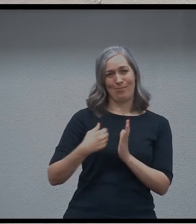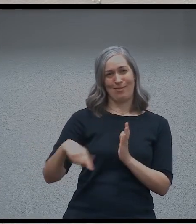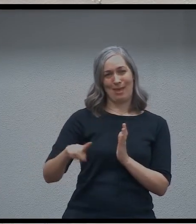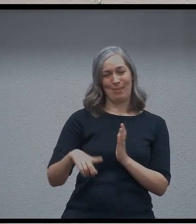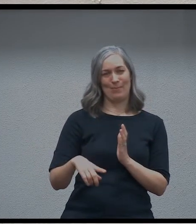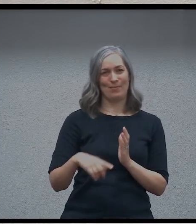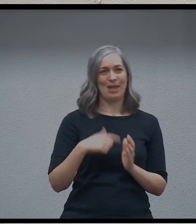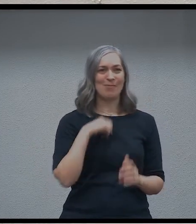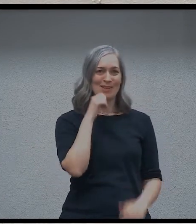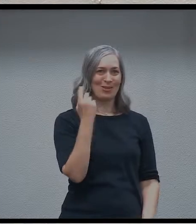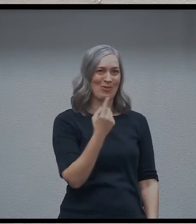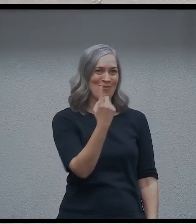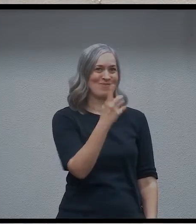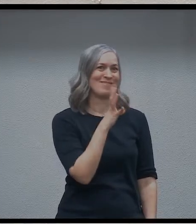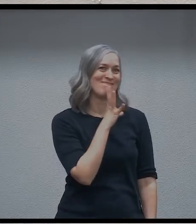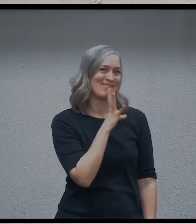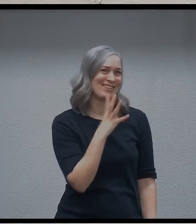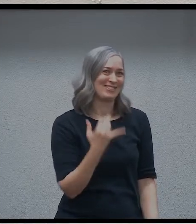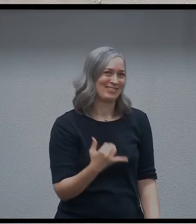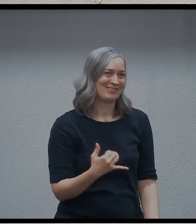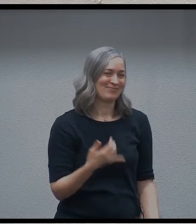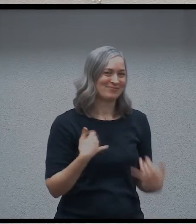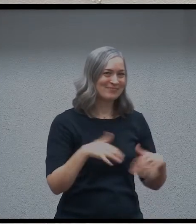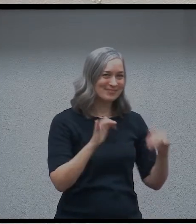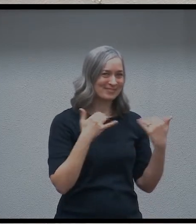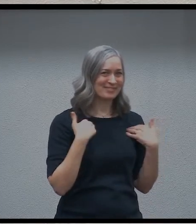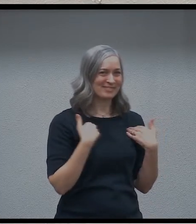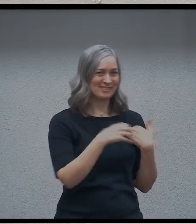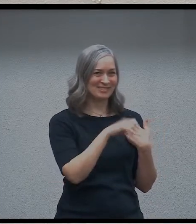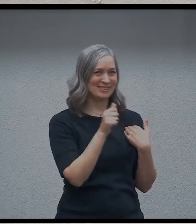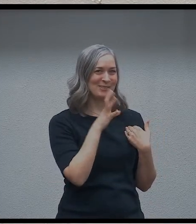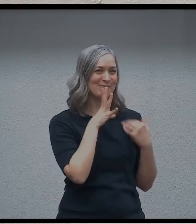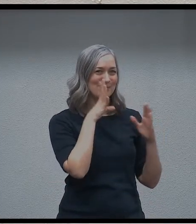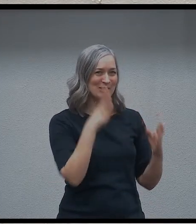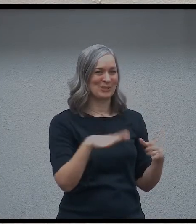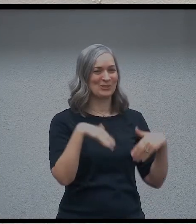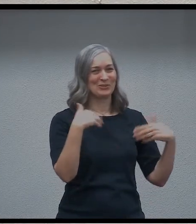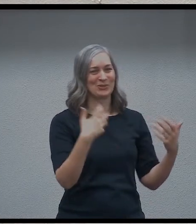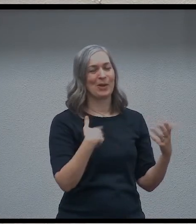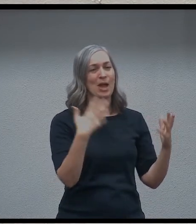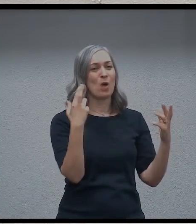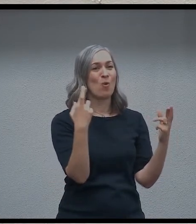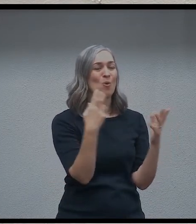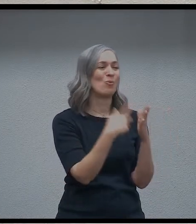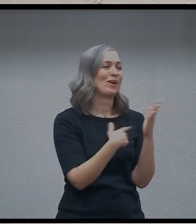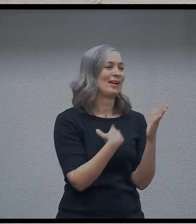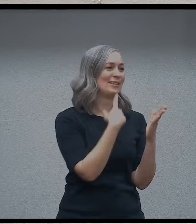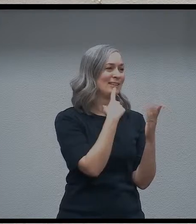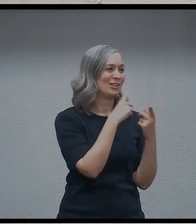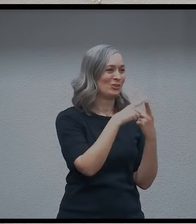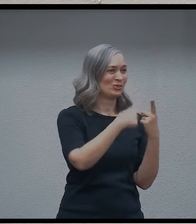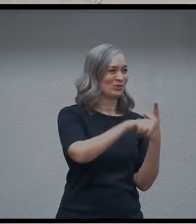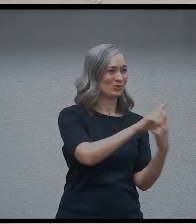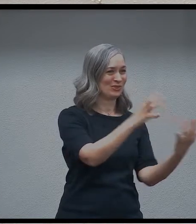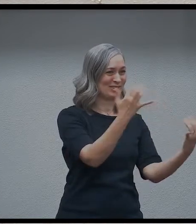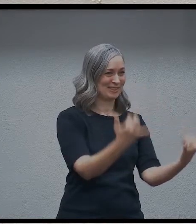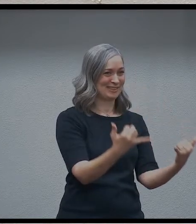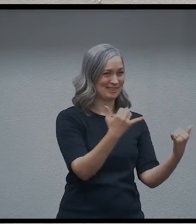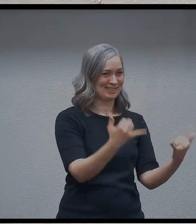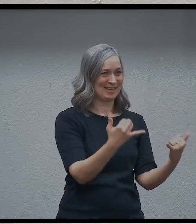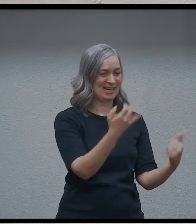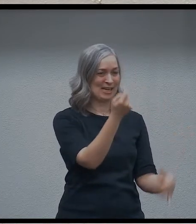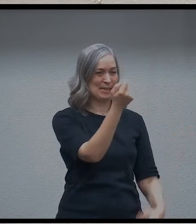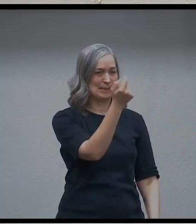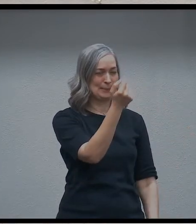But I'm not the only one speaking, right? We still got another speaker. So really, I just hope what I said to you guys today was